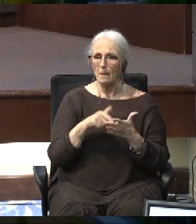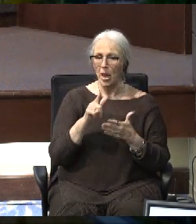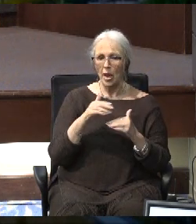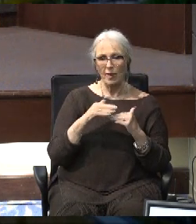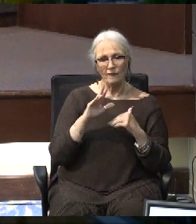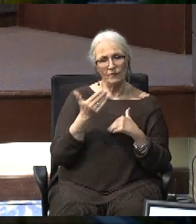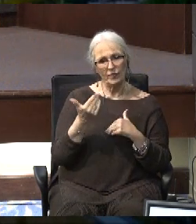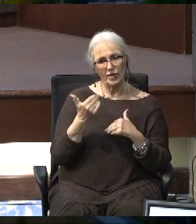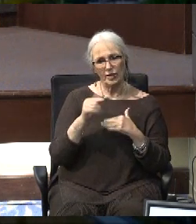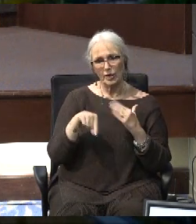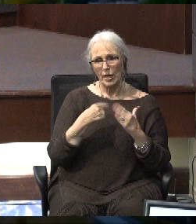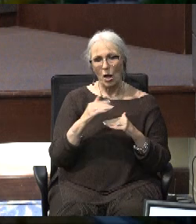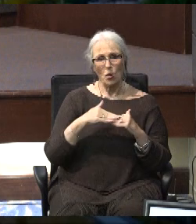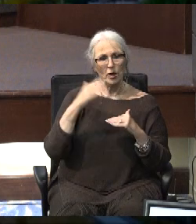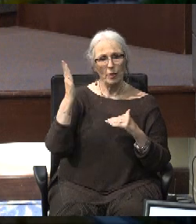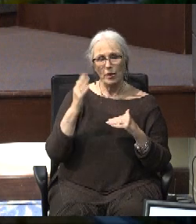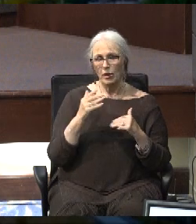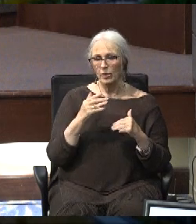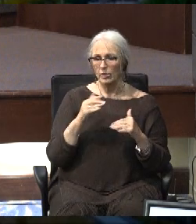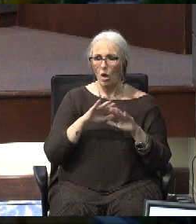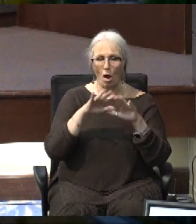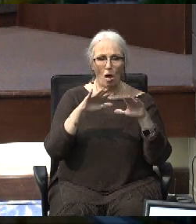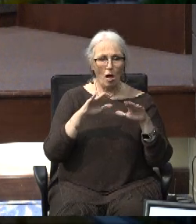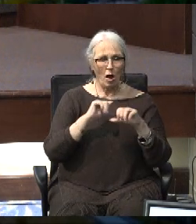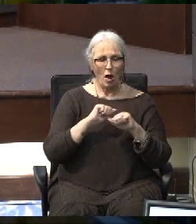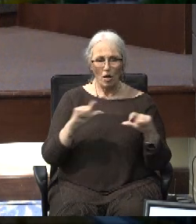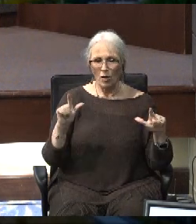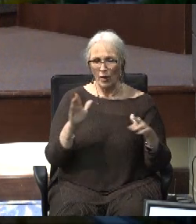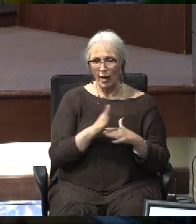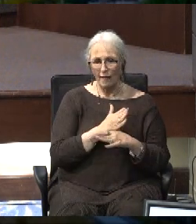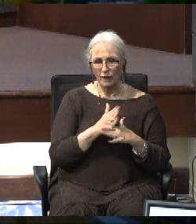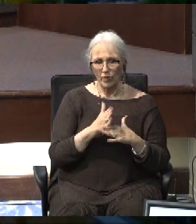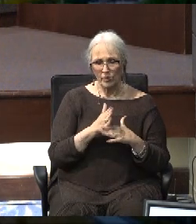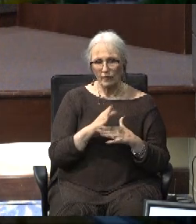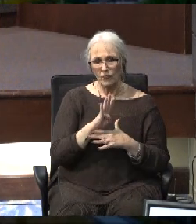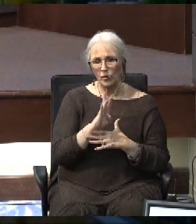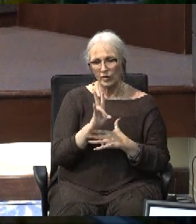with benefits, and the overall average wage of at least